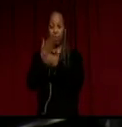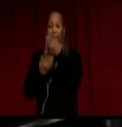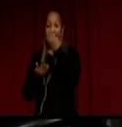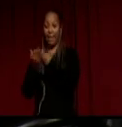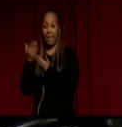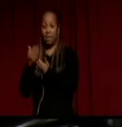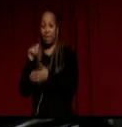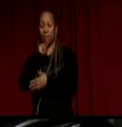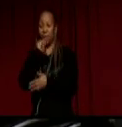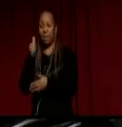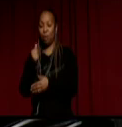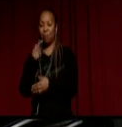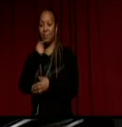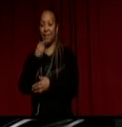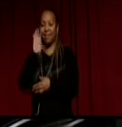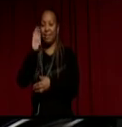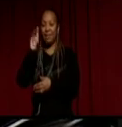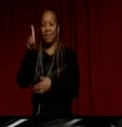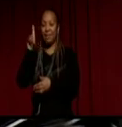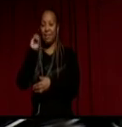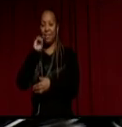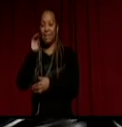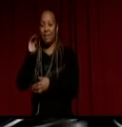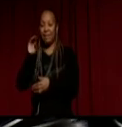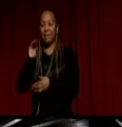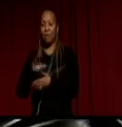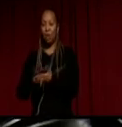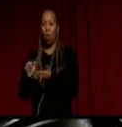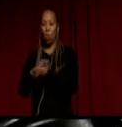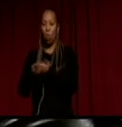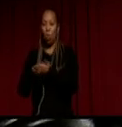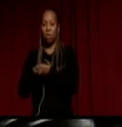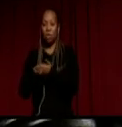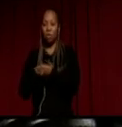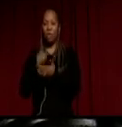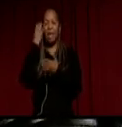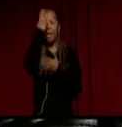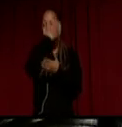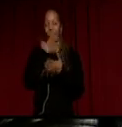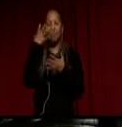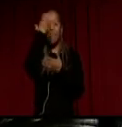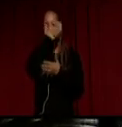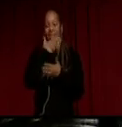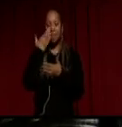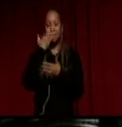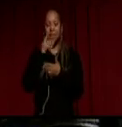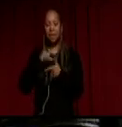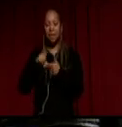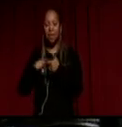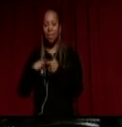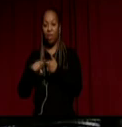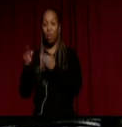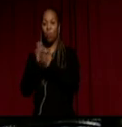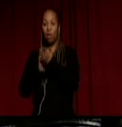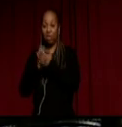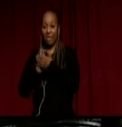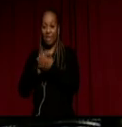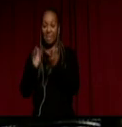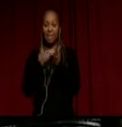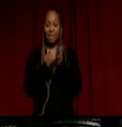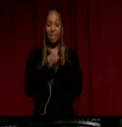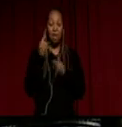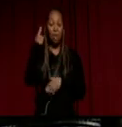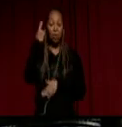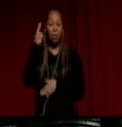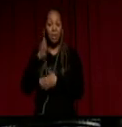and they haven't been saying in the media is wash your hands, wash your face, and then wash your hands again. And the